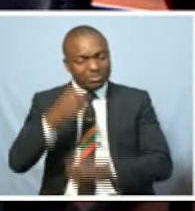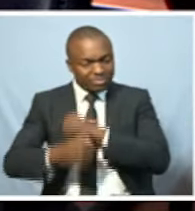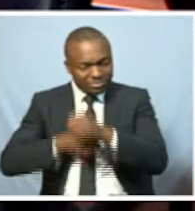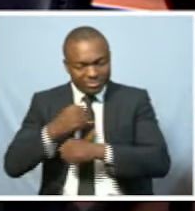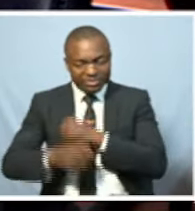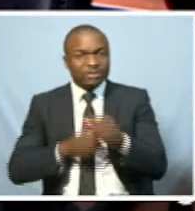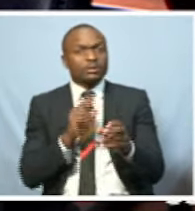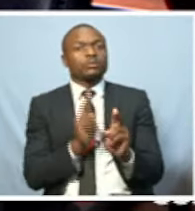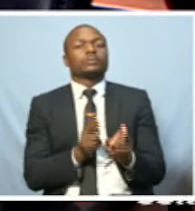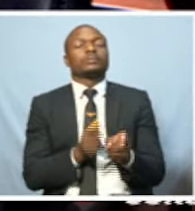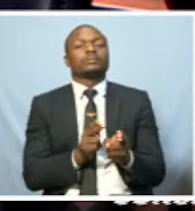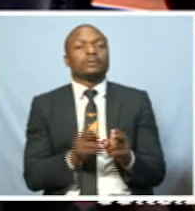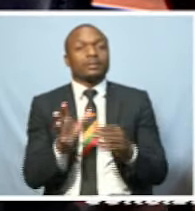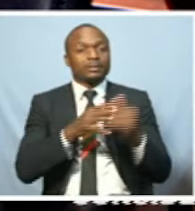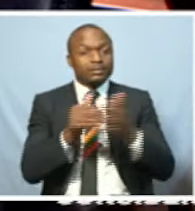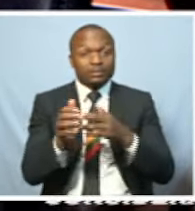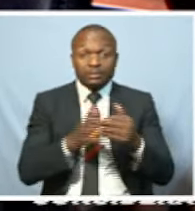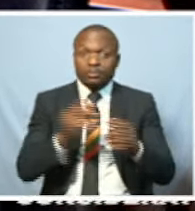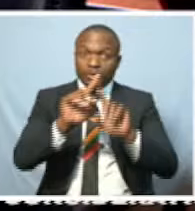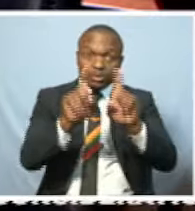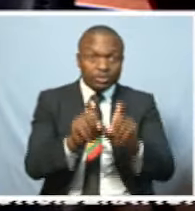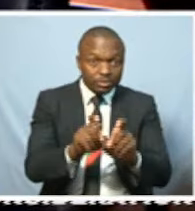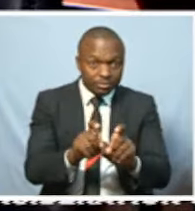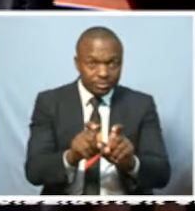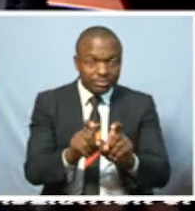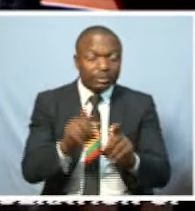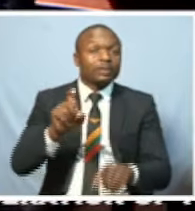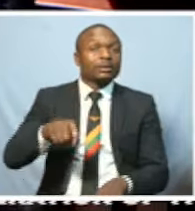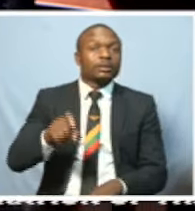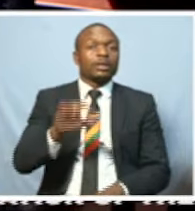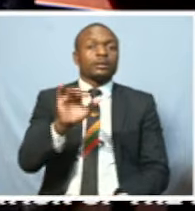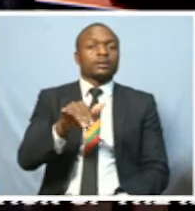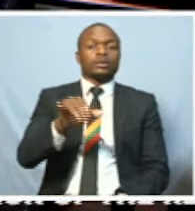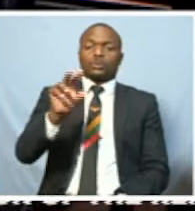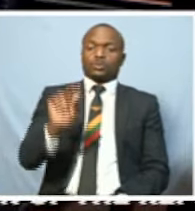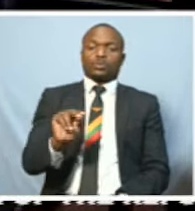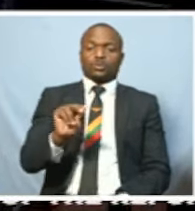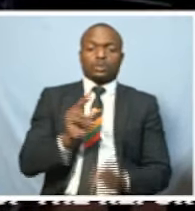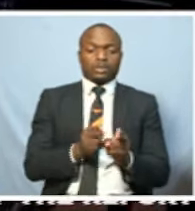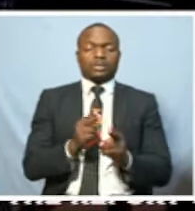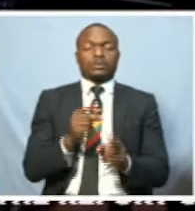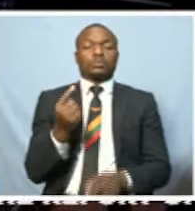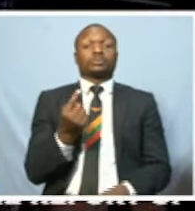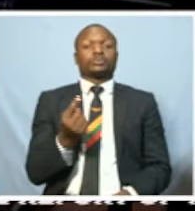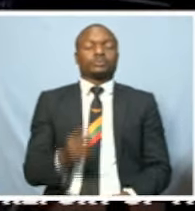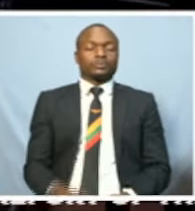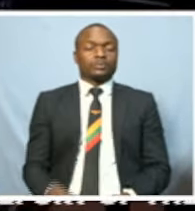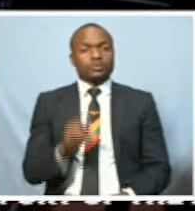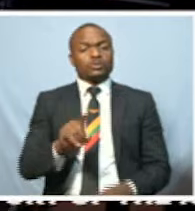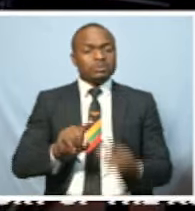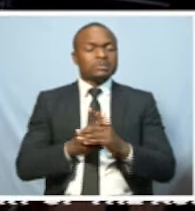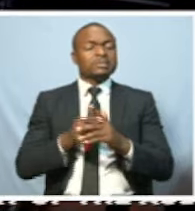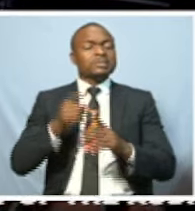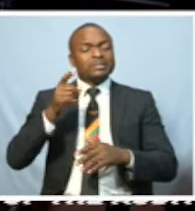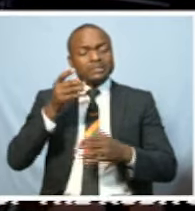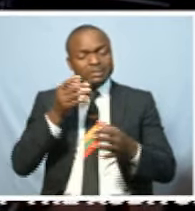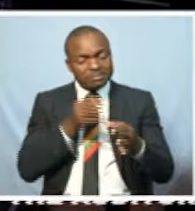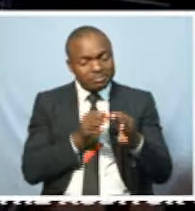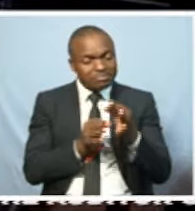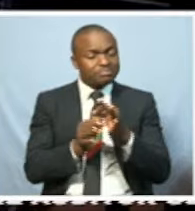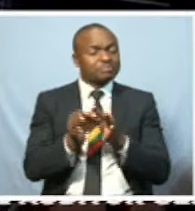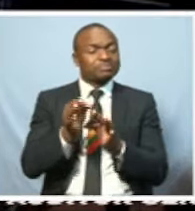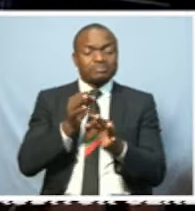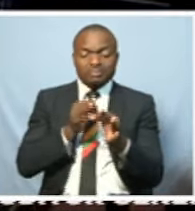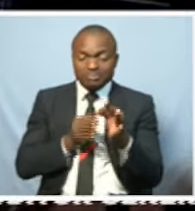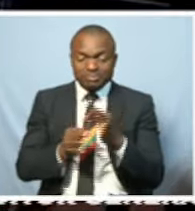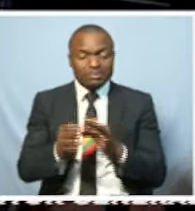answer simple questions that require a yes or no answer. You start laboring to explain